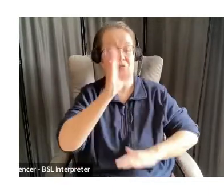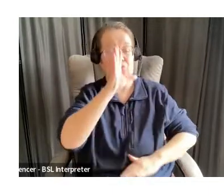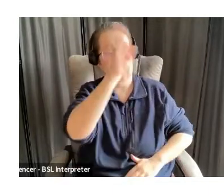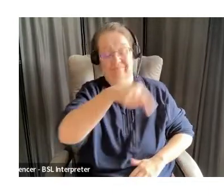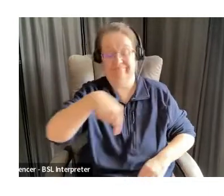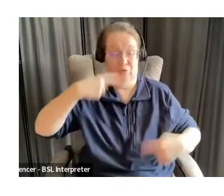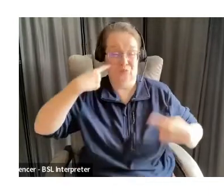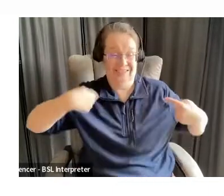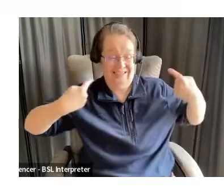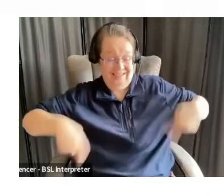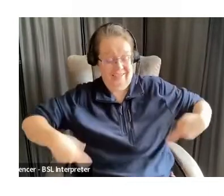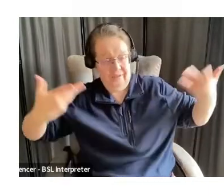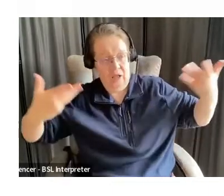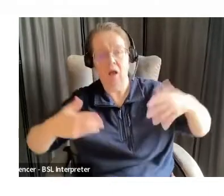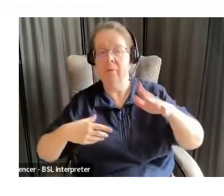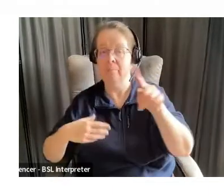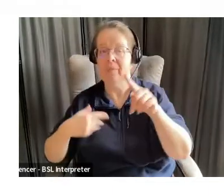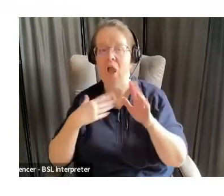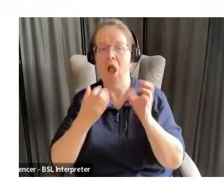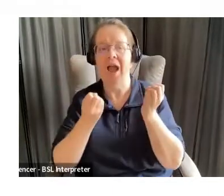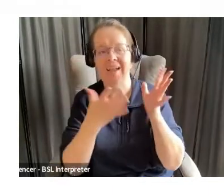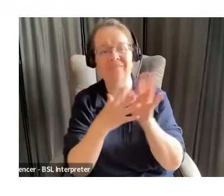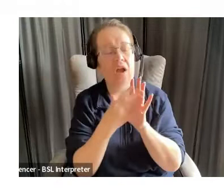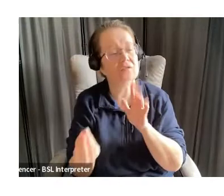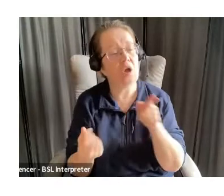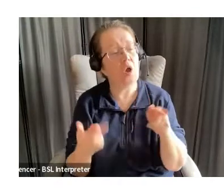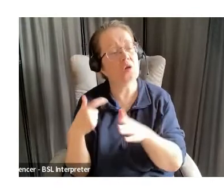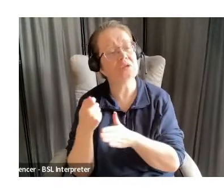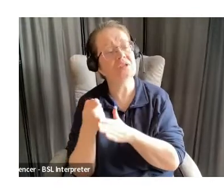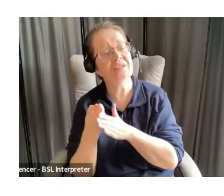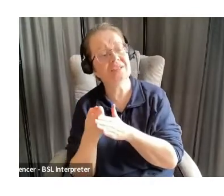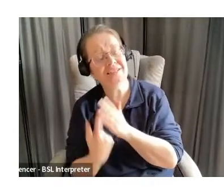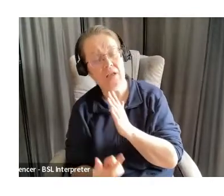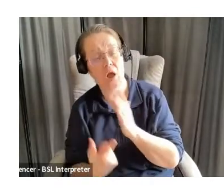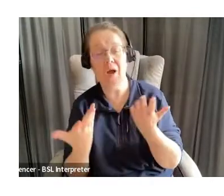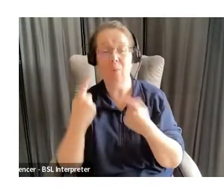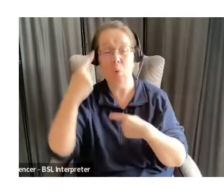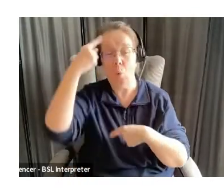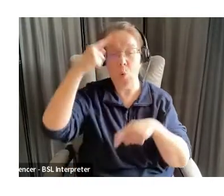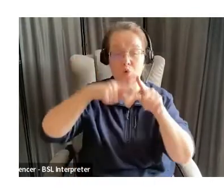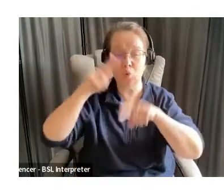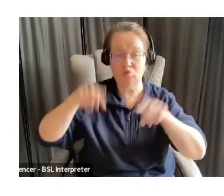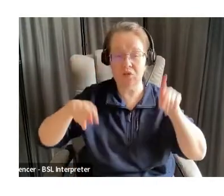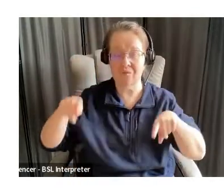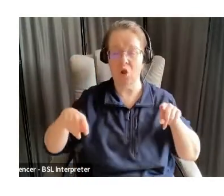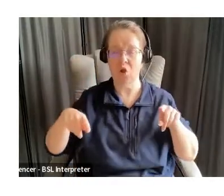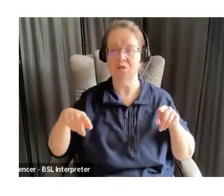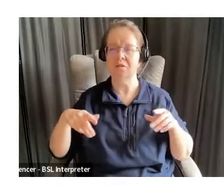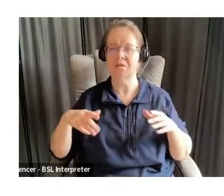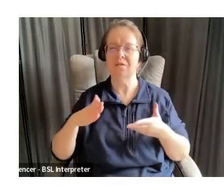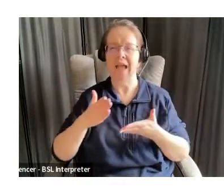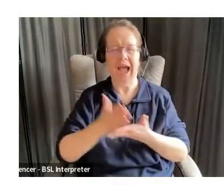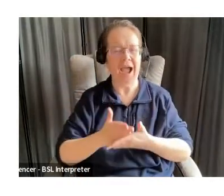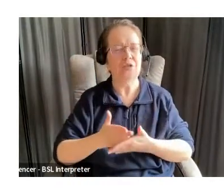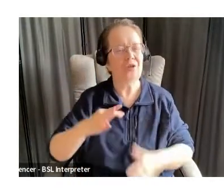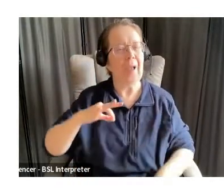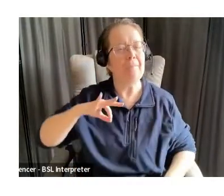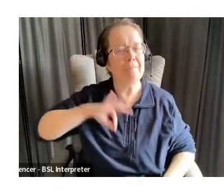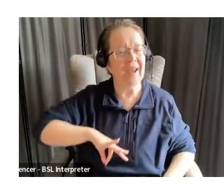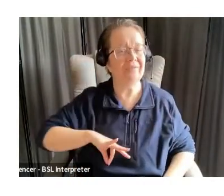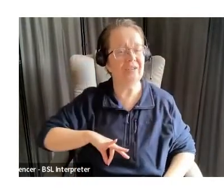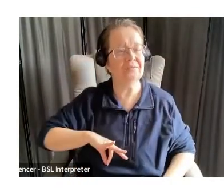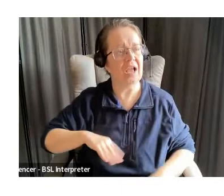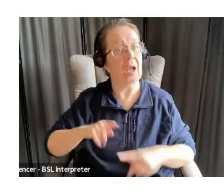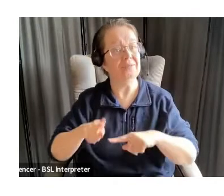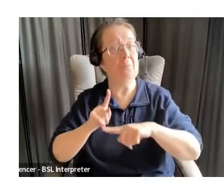and giving an example of how your disability or your neurodiversity has actually been a positive thing in